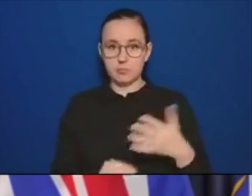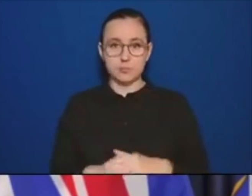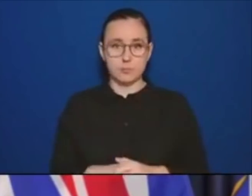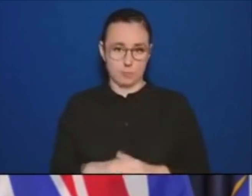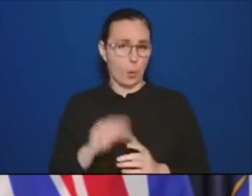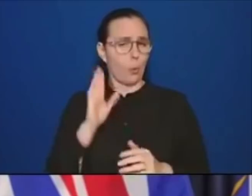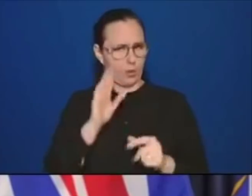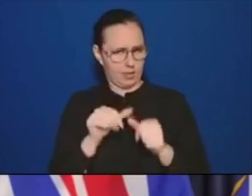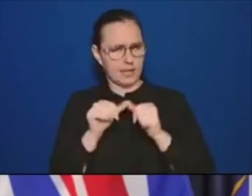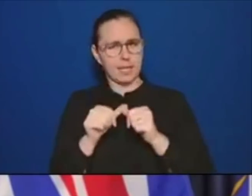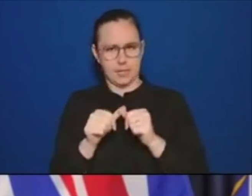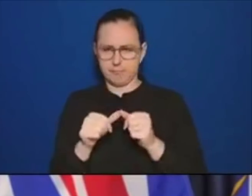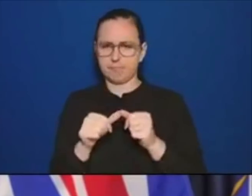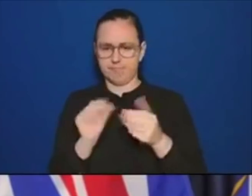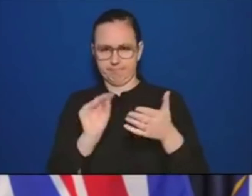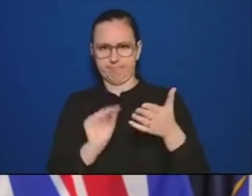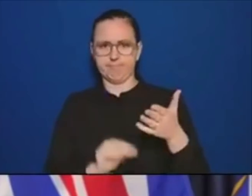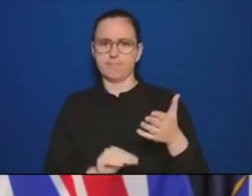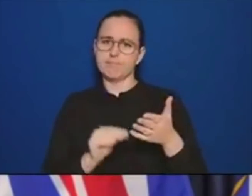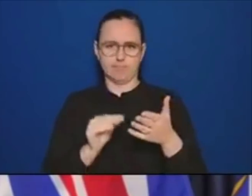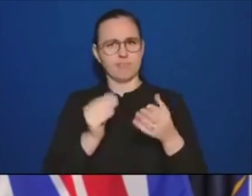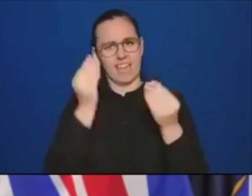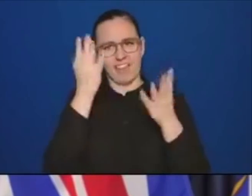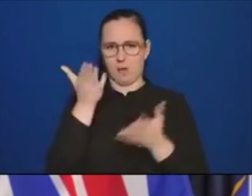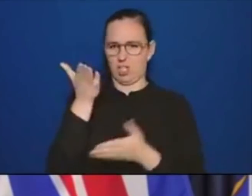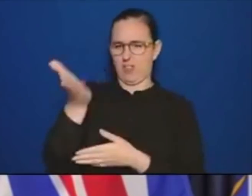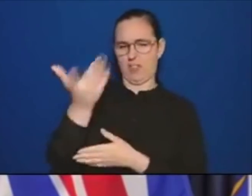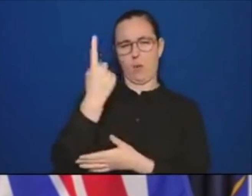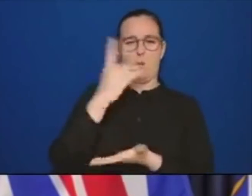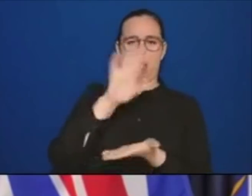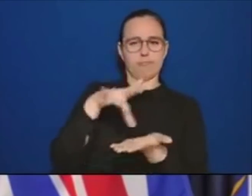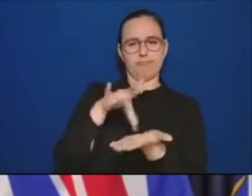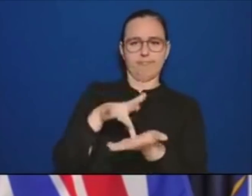Columbians. The toll-free phone number is